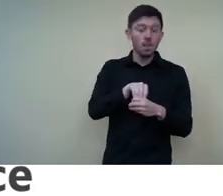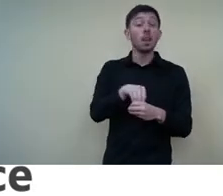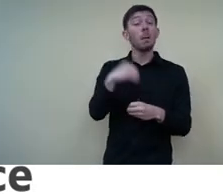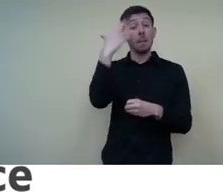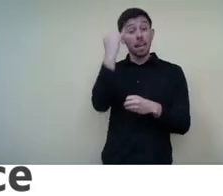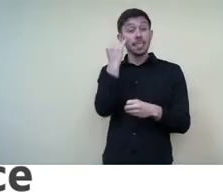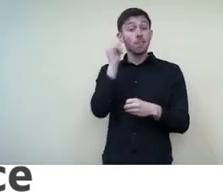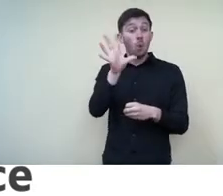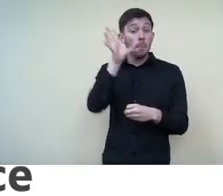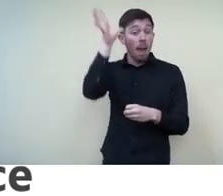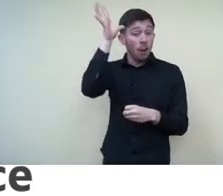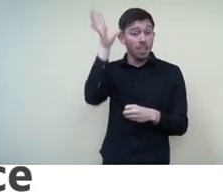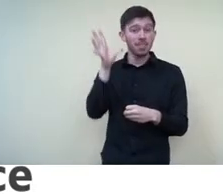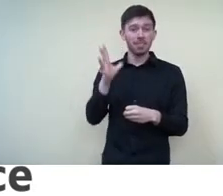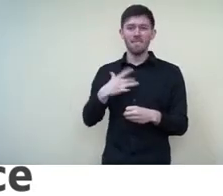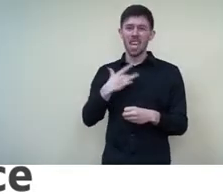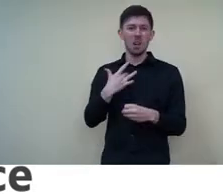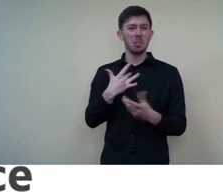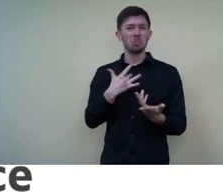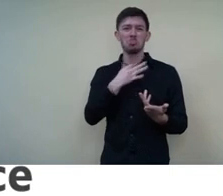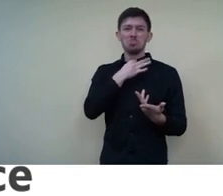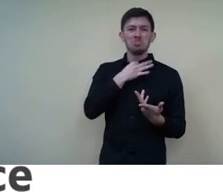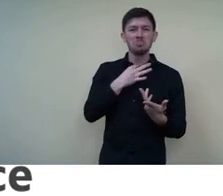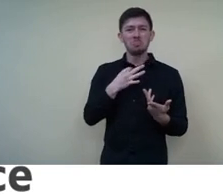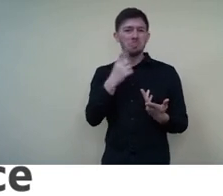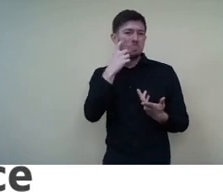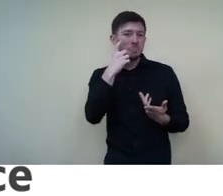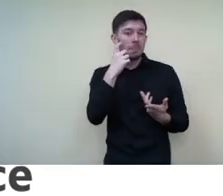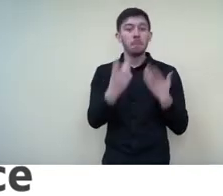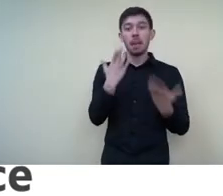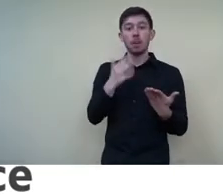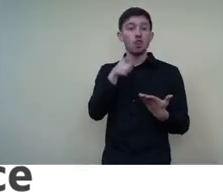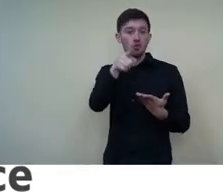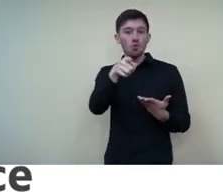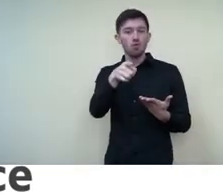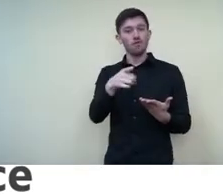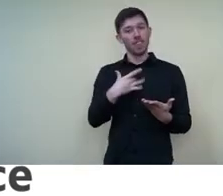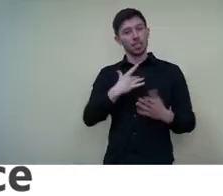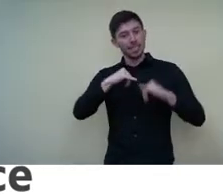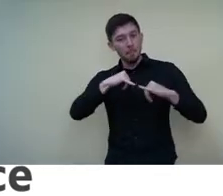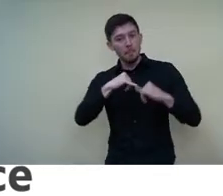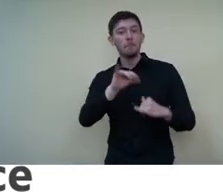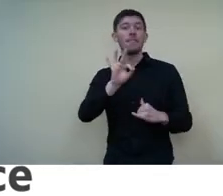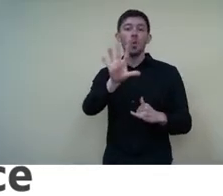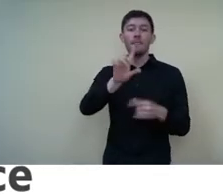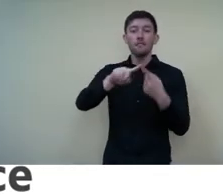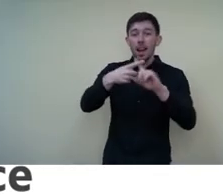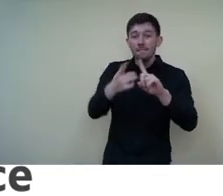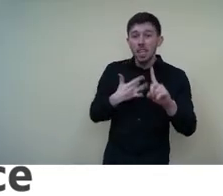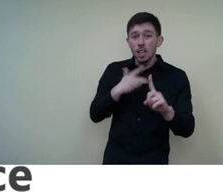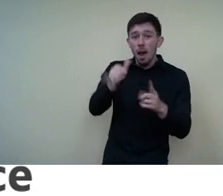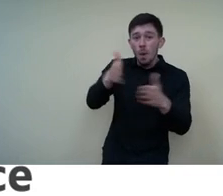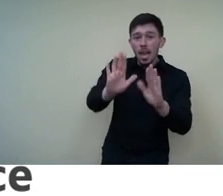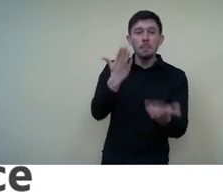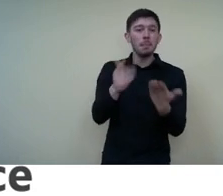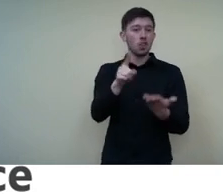if your parents question these, maybe you're going to question them as well, or maybe that's not where your faith will be. Or if your friend feels this way, then maybe you